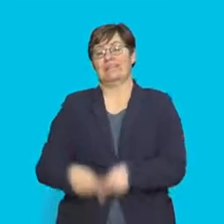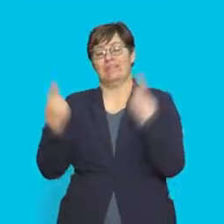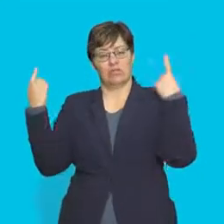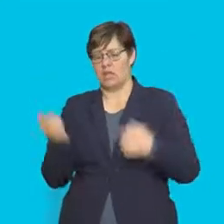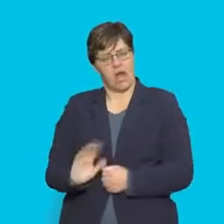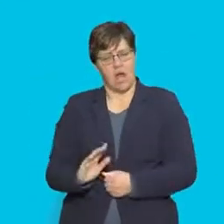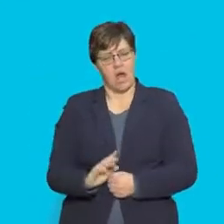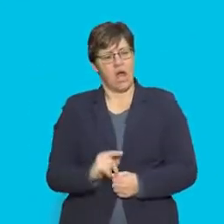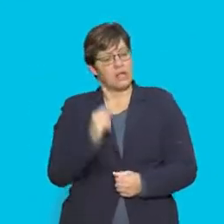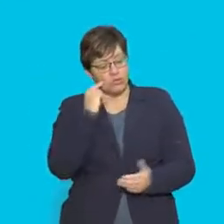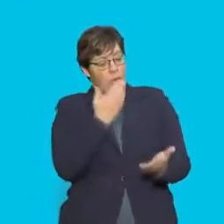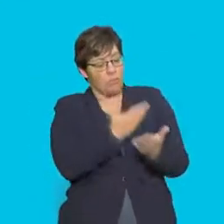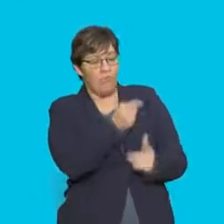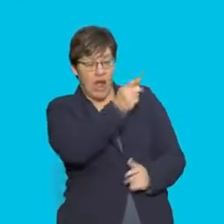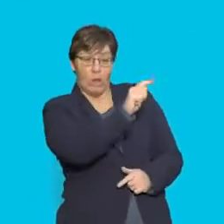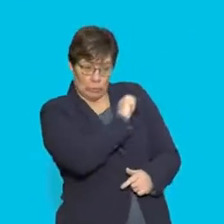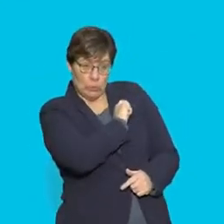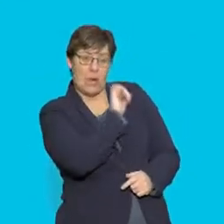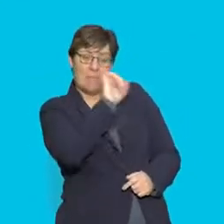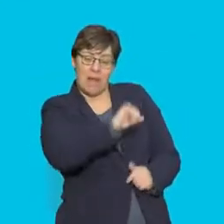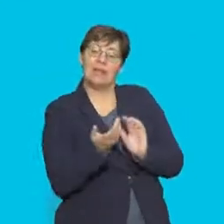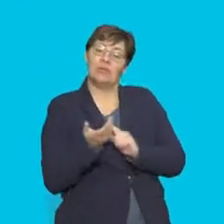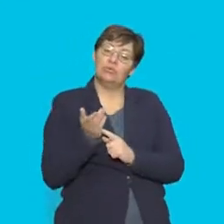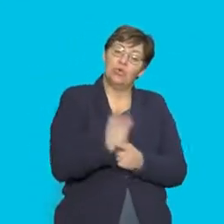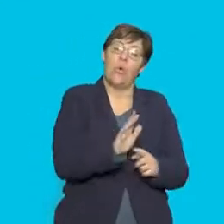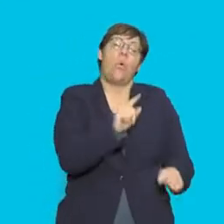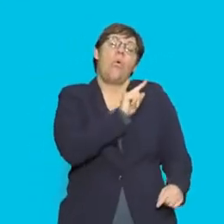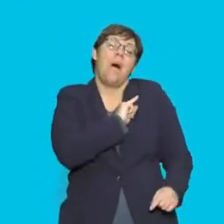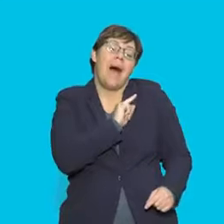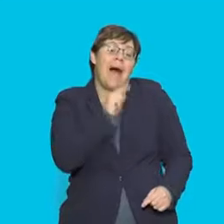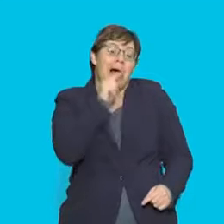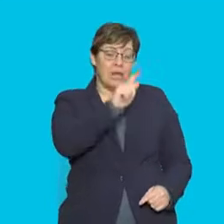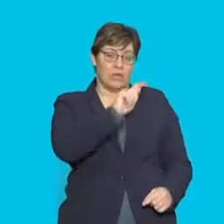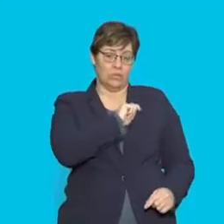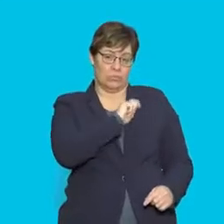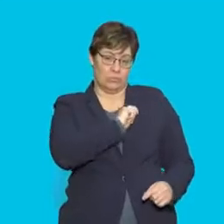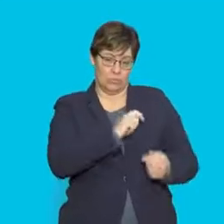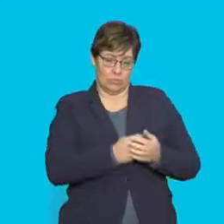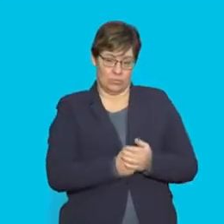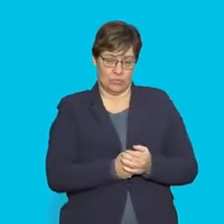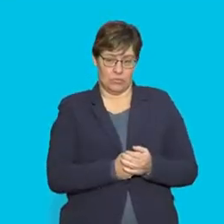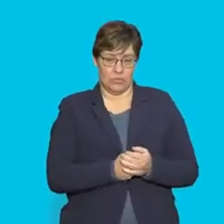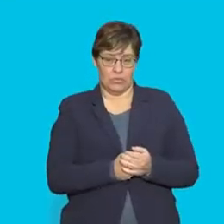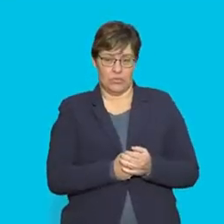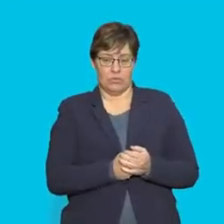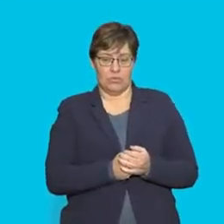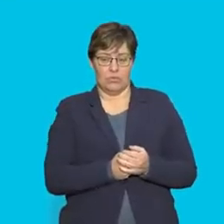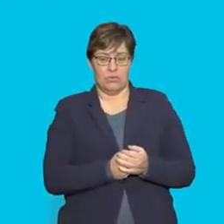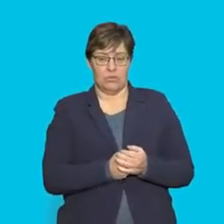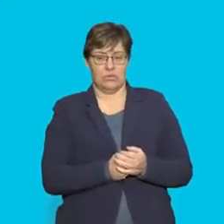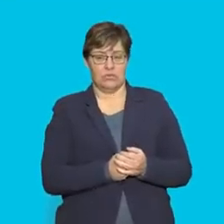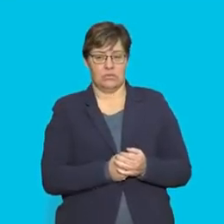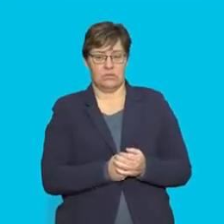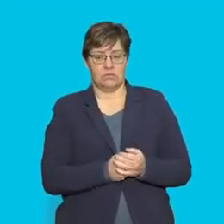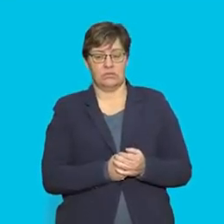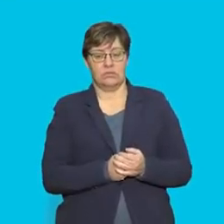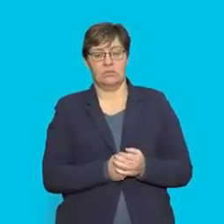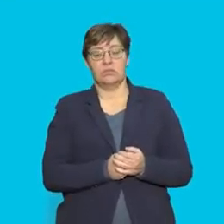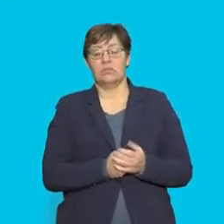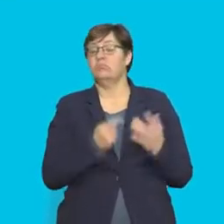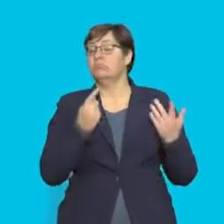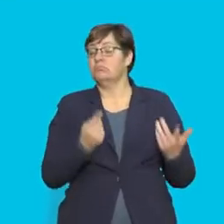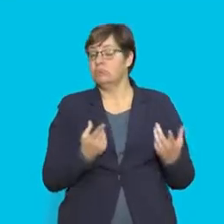not be what I'm trying to say, right? The reason why the statement is true. And then for you to do that,